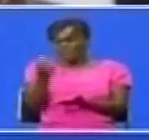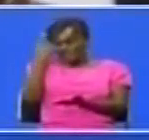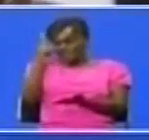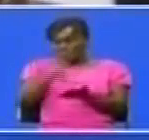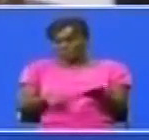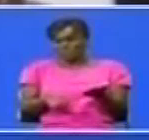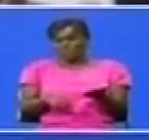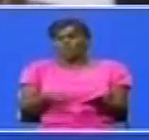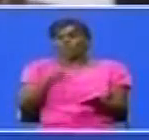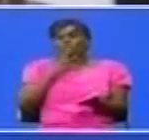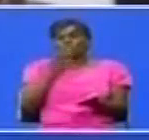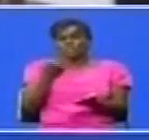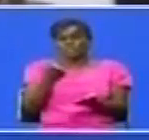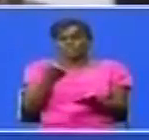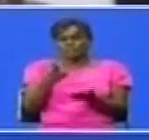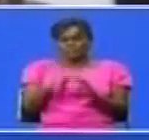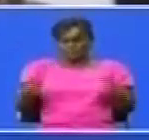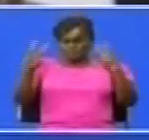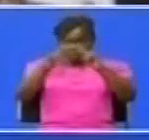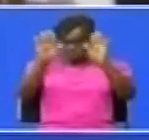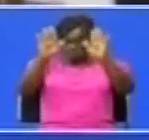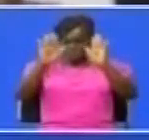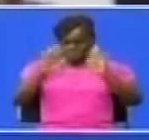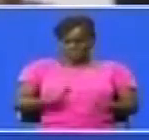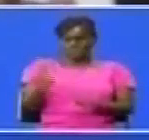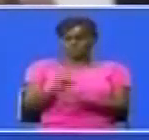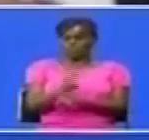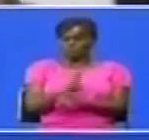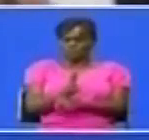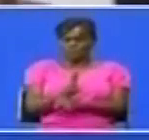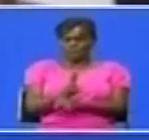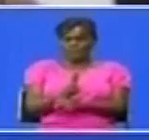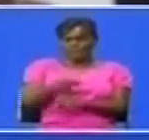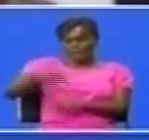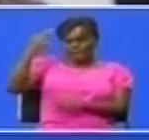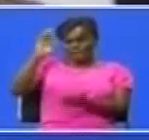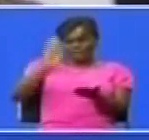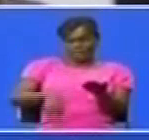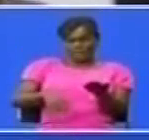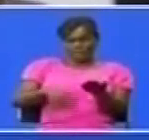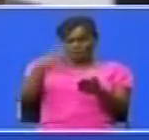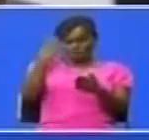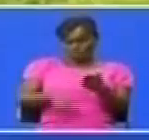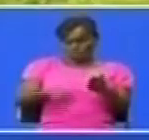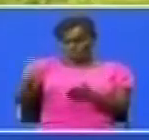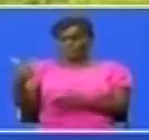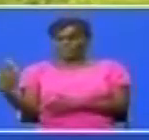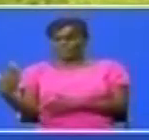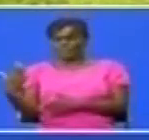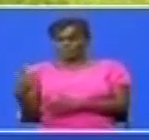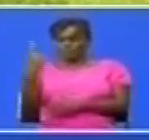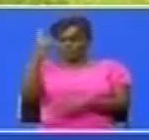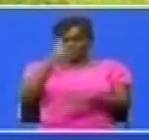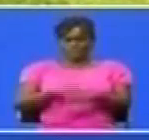economic value of water, that is the value of output that they get from using water, was much higher than the cost that they're incurring. The one